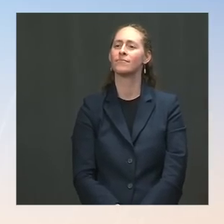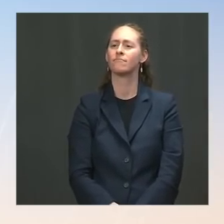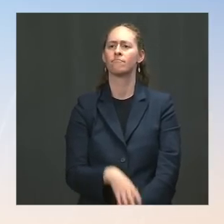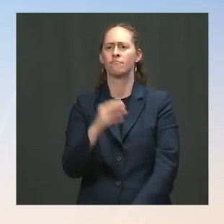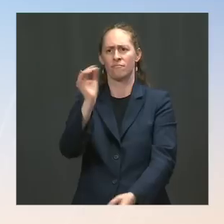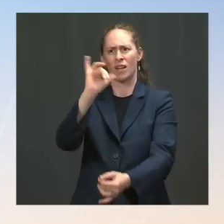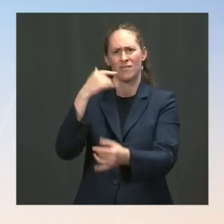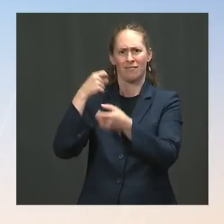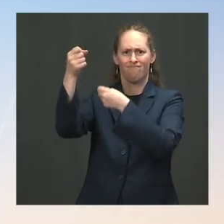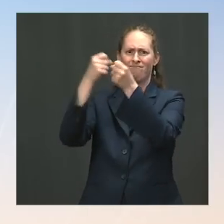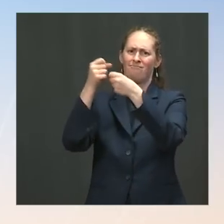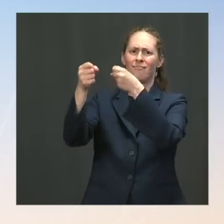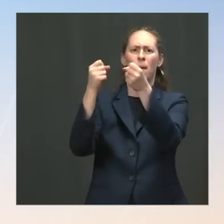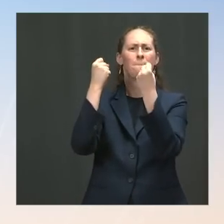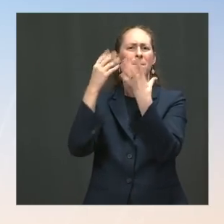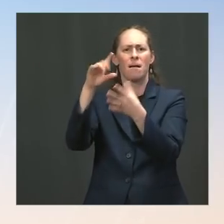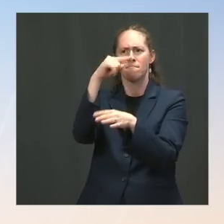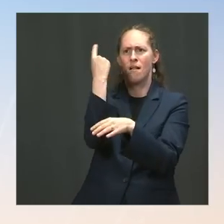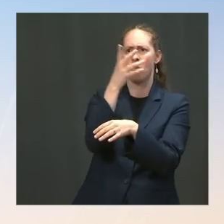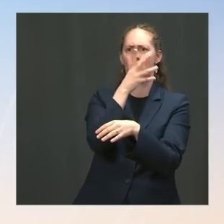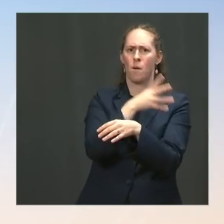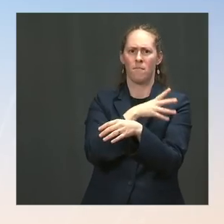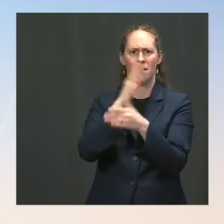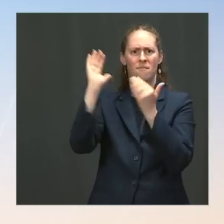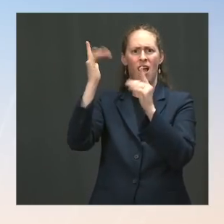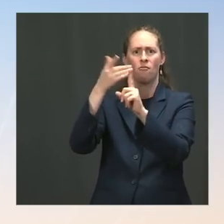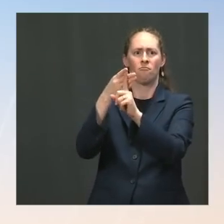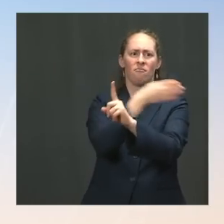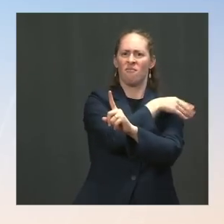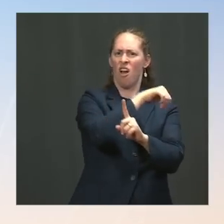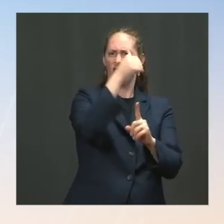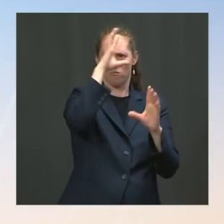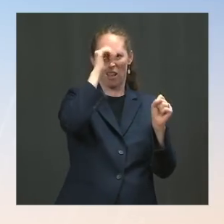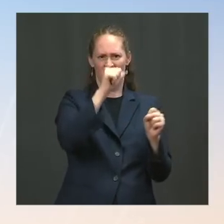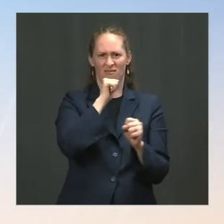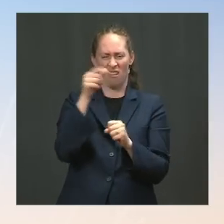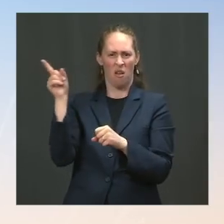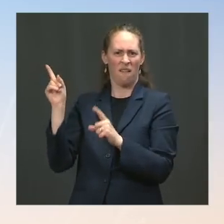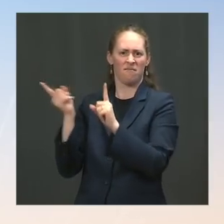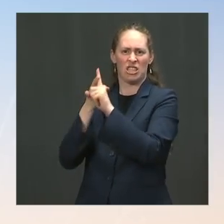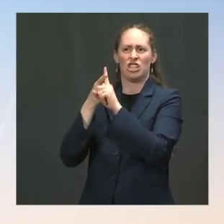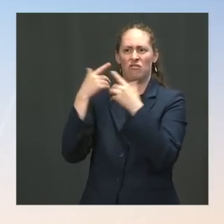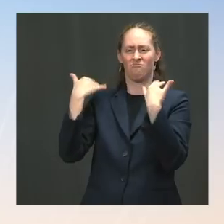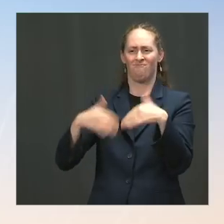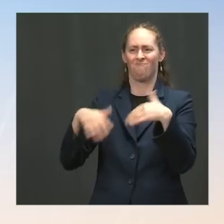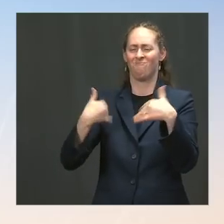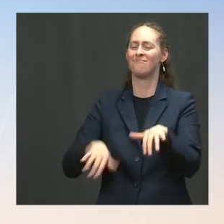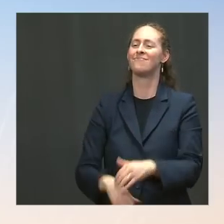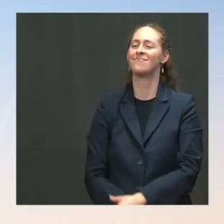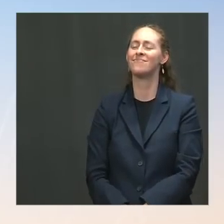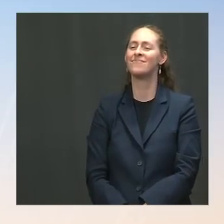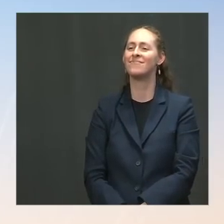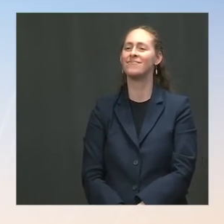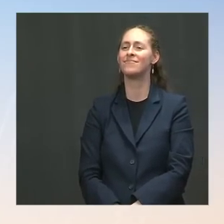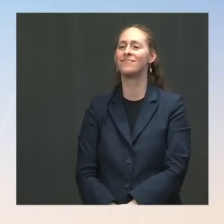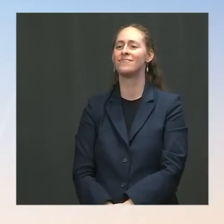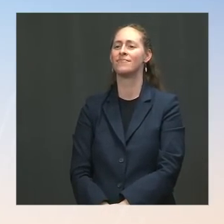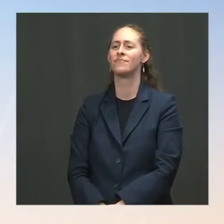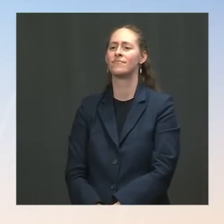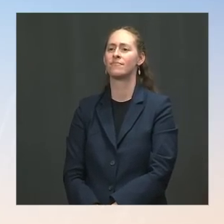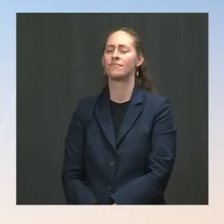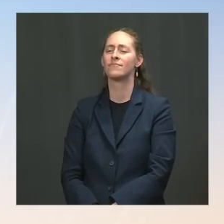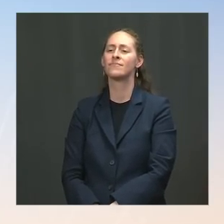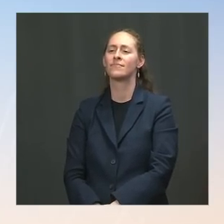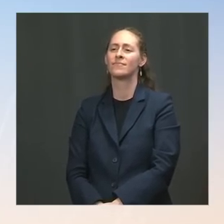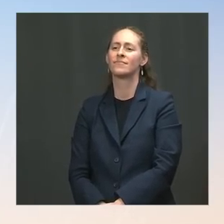of any single presidential term in American history, and the first Muslim Article III judge in American history. He's also